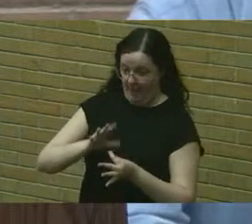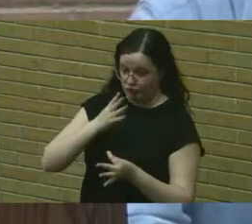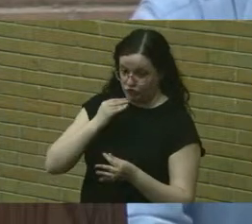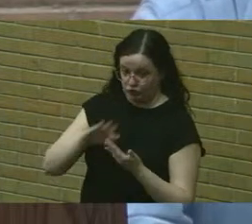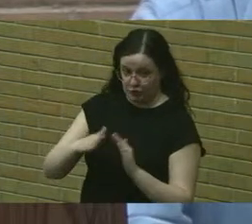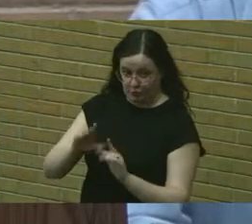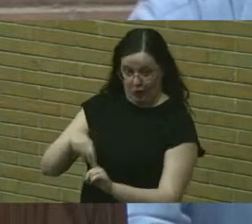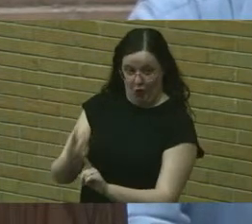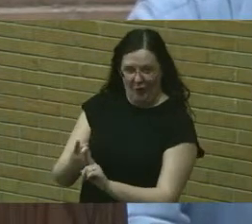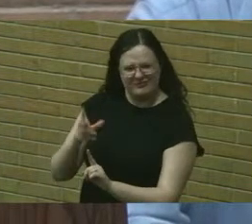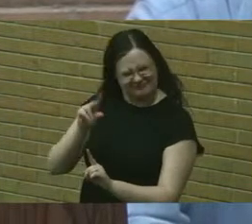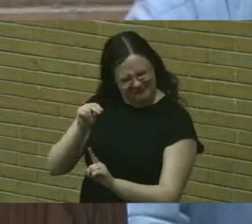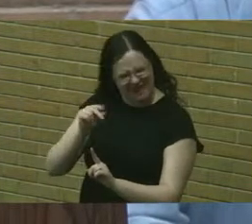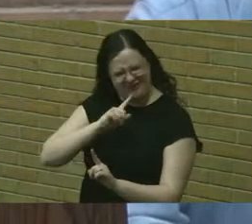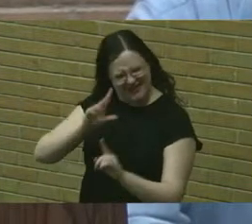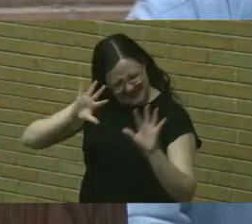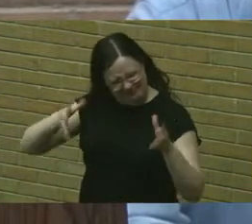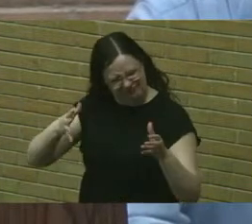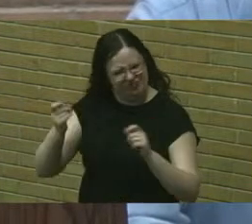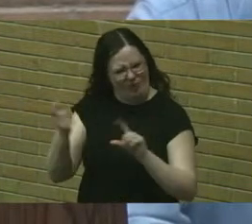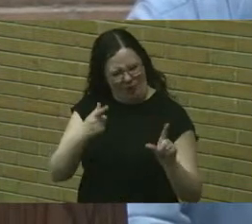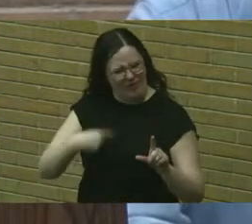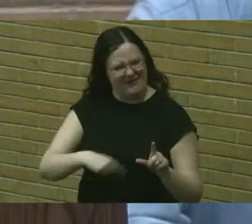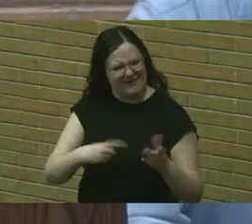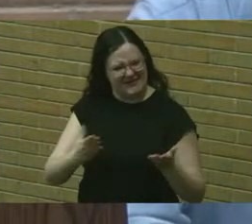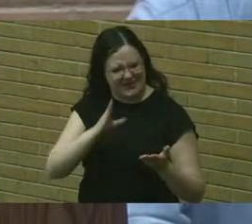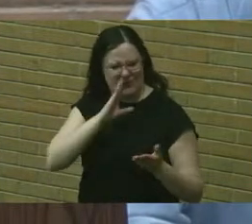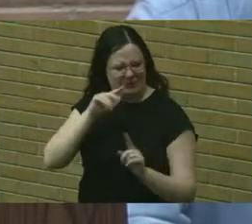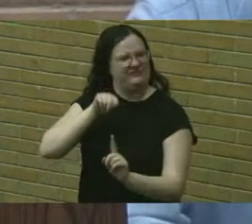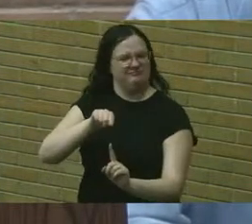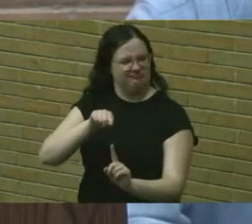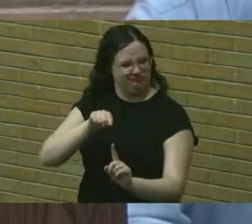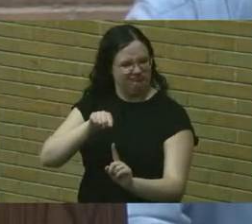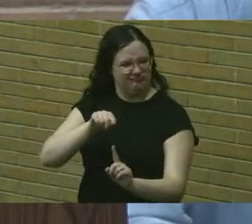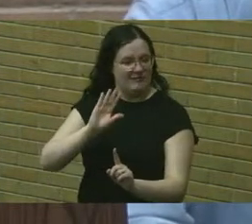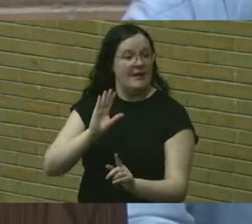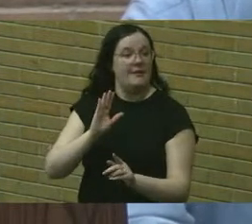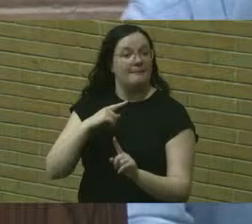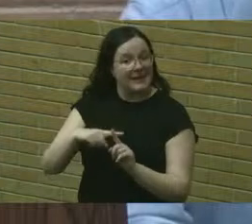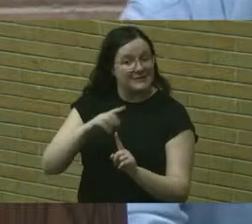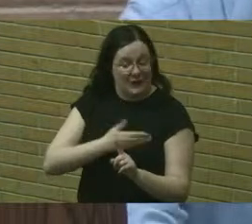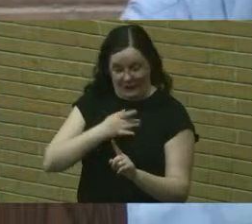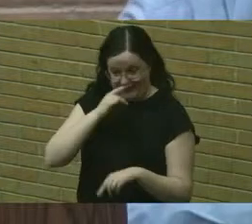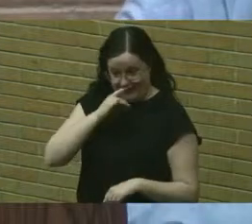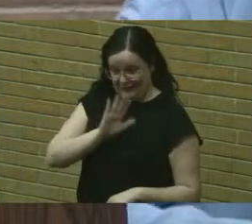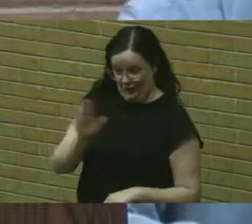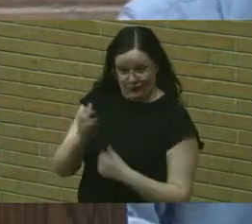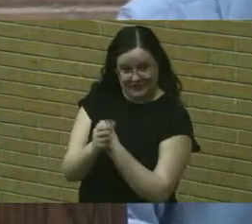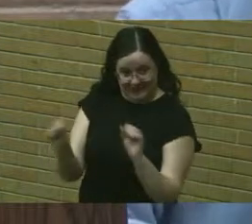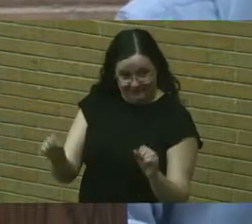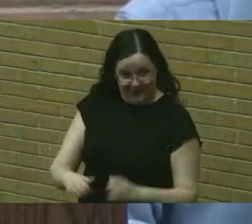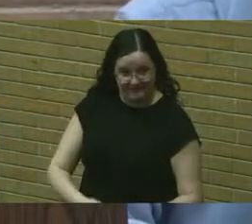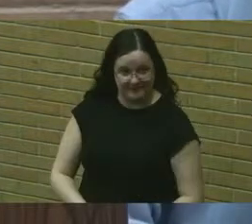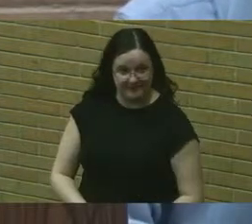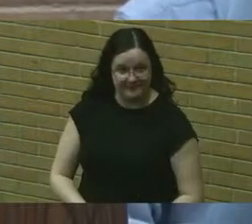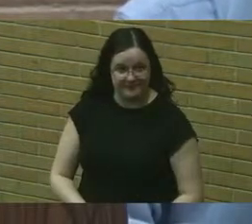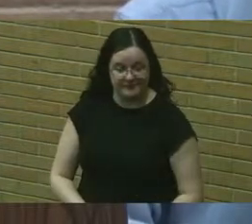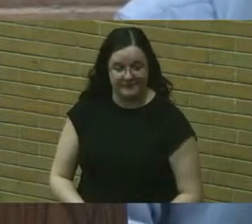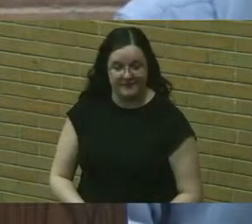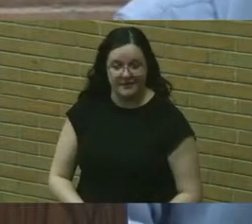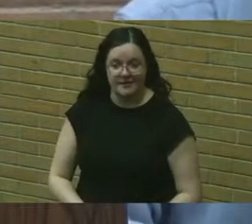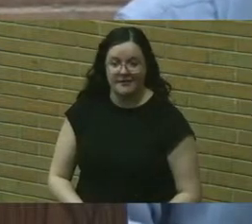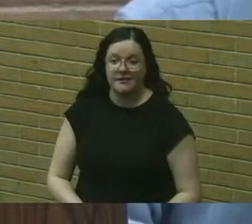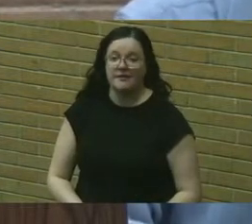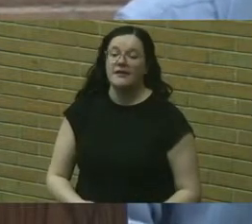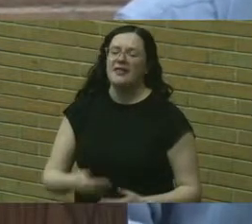of us. It's about all of us in Brighton, and it's about our kids' safety. while this may have been spurred by some of the events